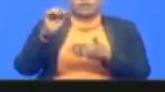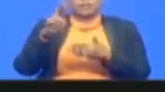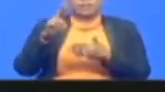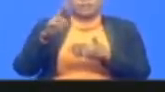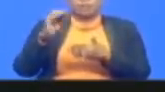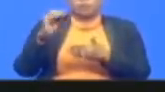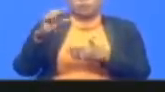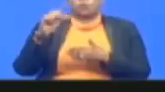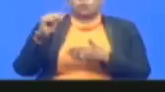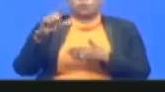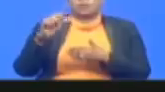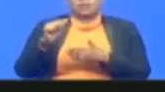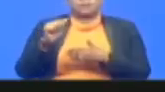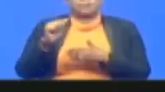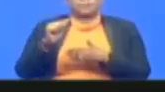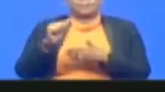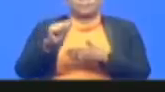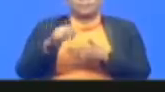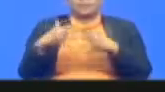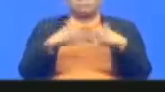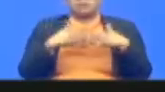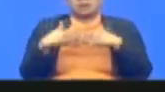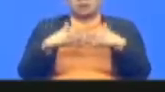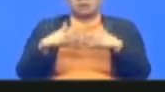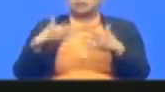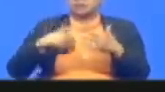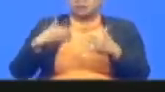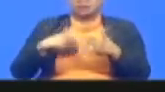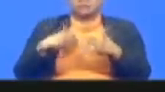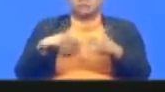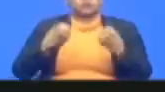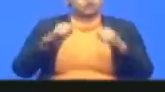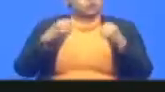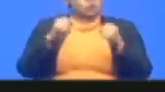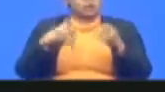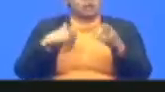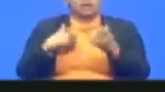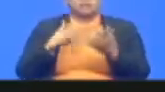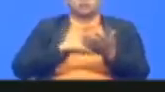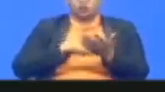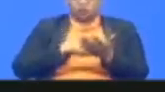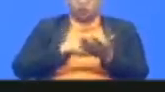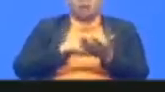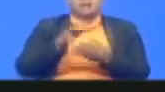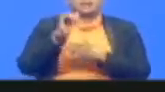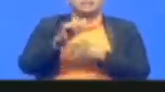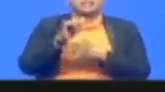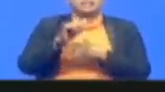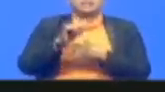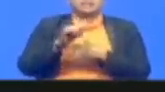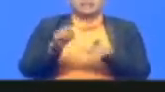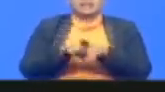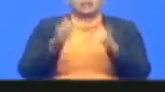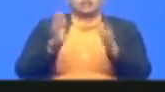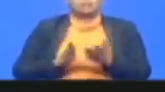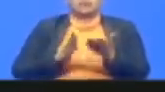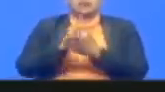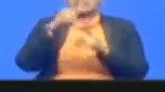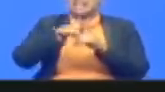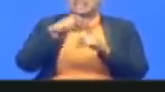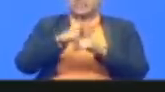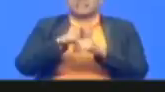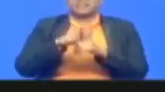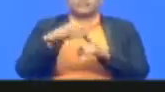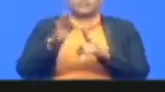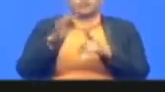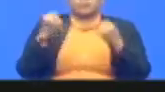Ogola. Now, the United States tech giant Google has honored the late novelist, pediatrician, and human rights activist with a